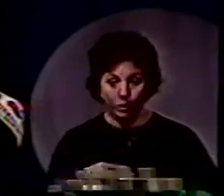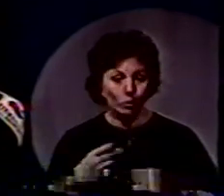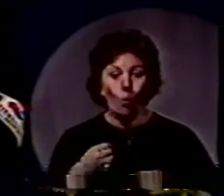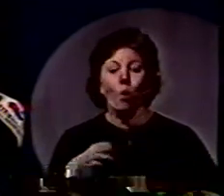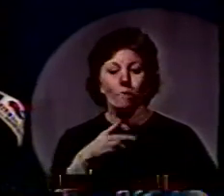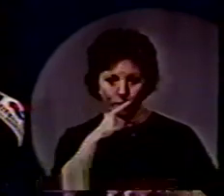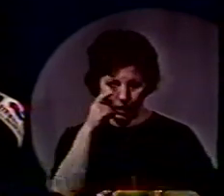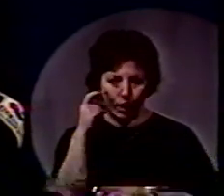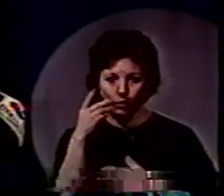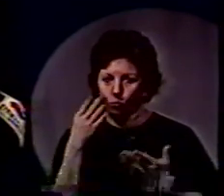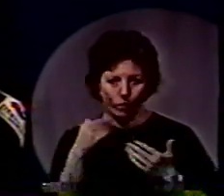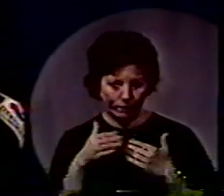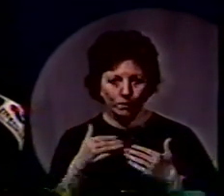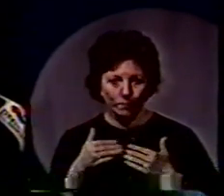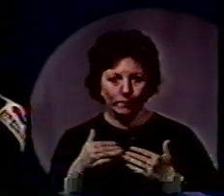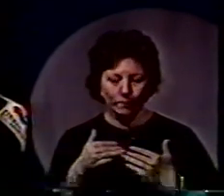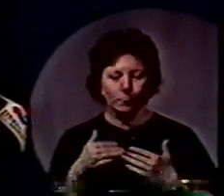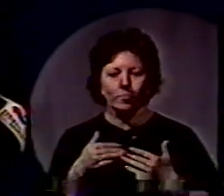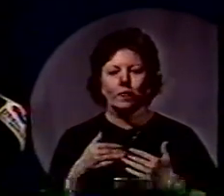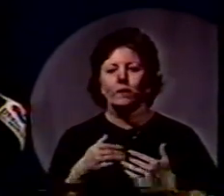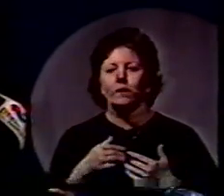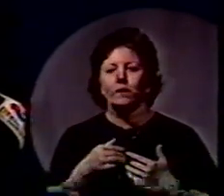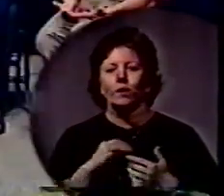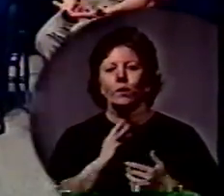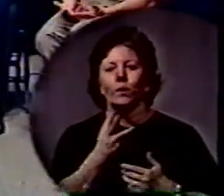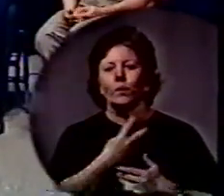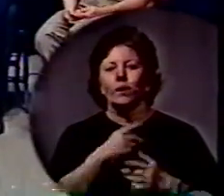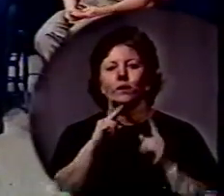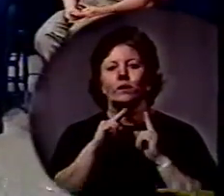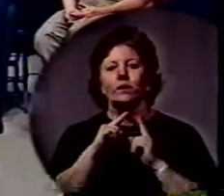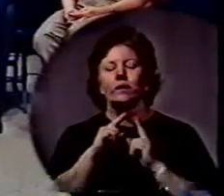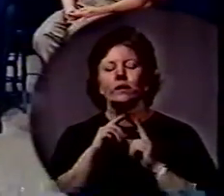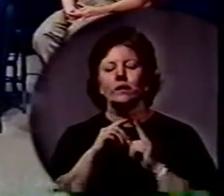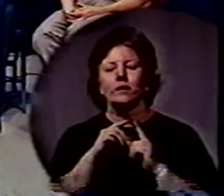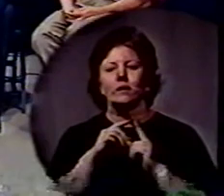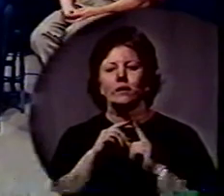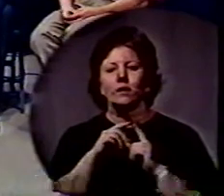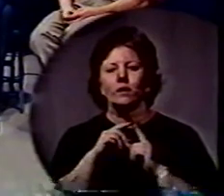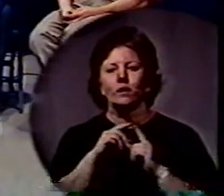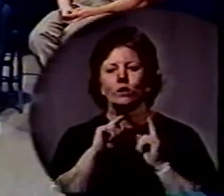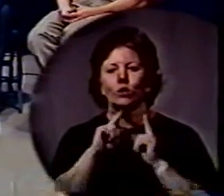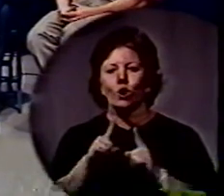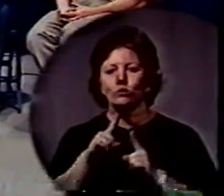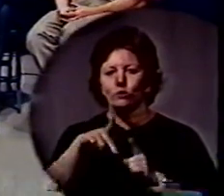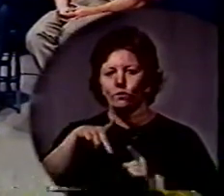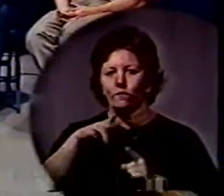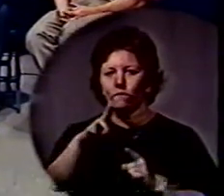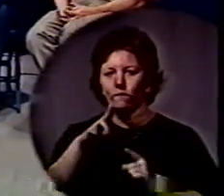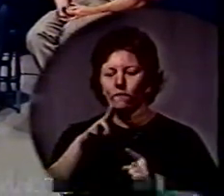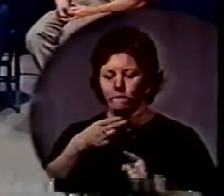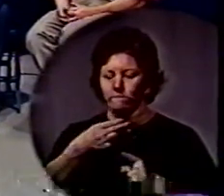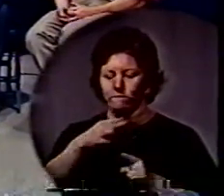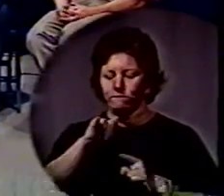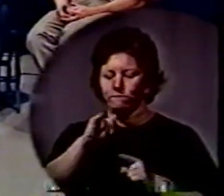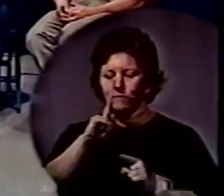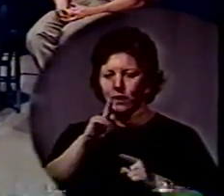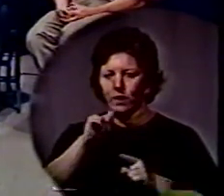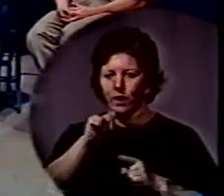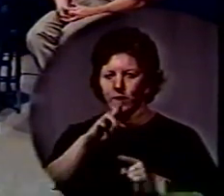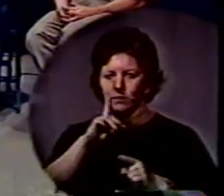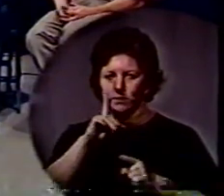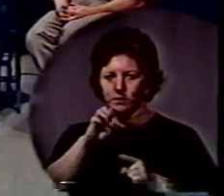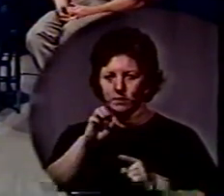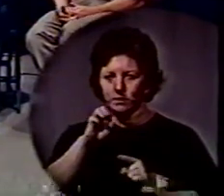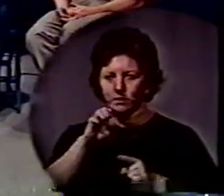a tournament in June in Philadelphia. Huh. So we're going to take a group of people down to Philadelphia in June and kind of get to meet some of the people who